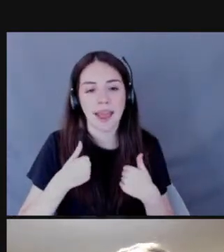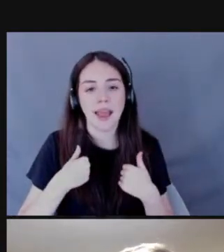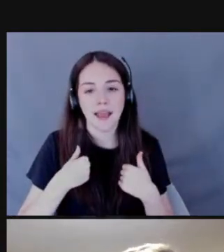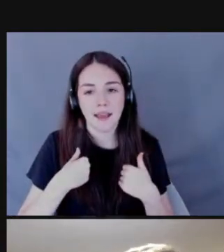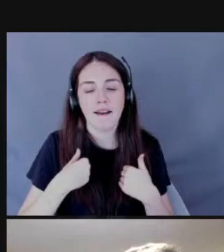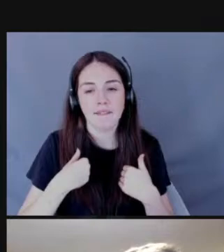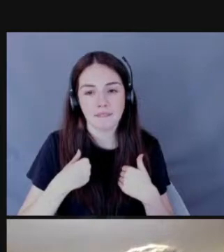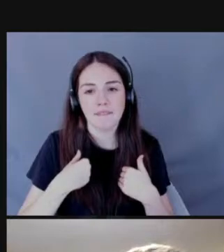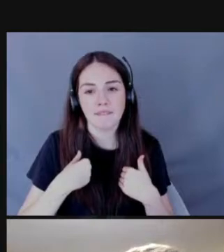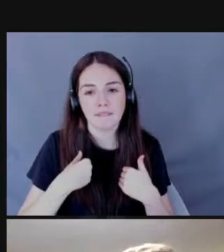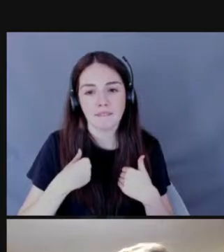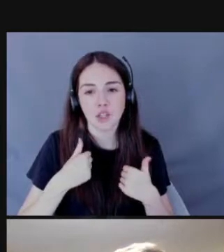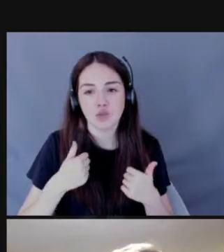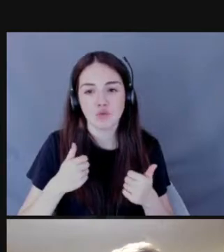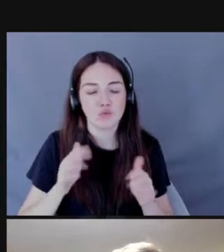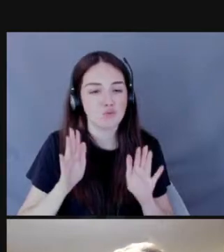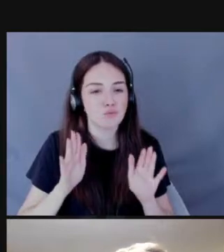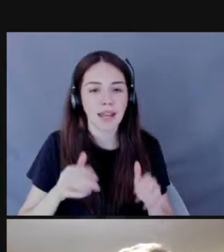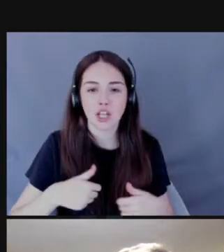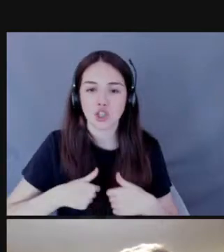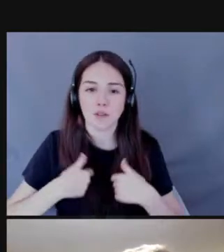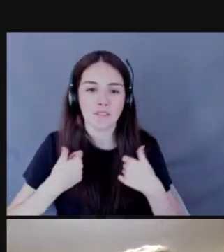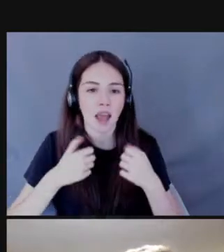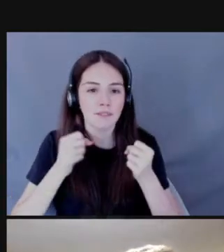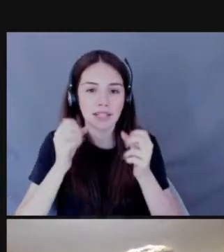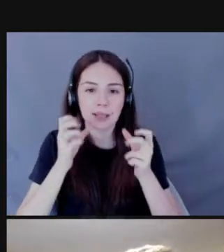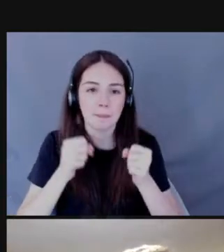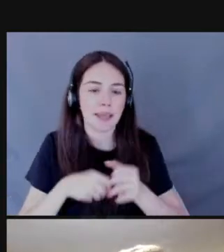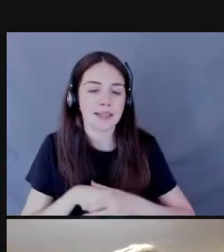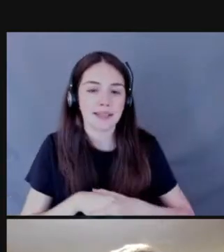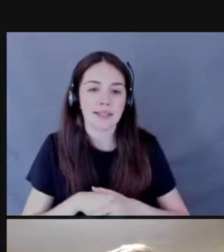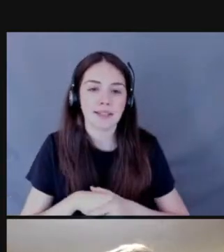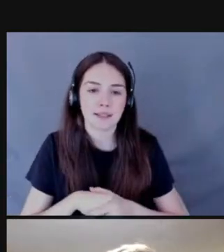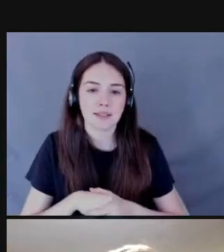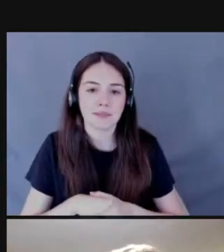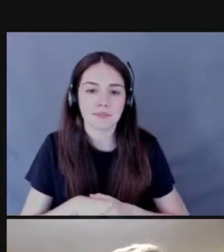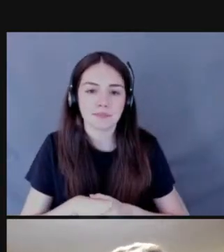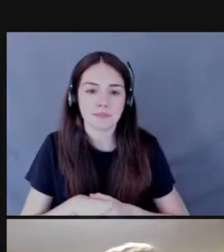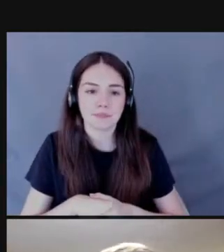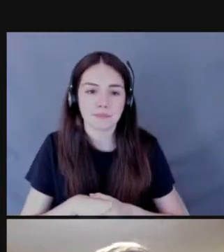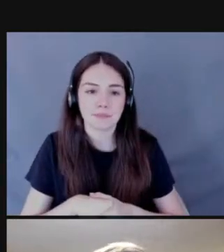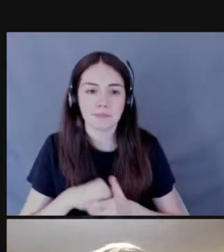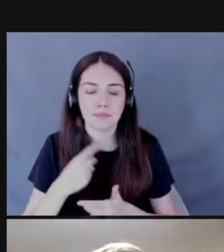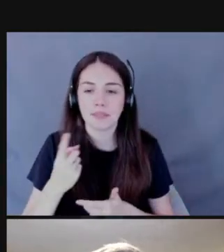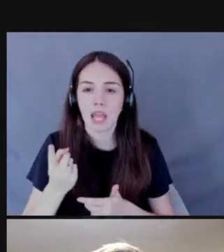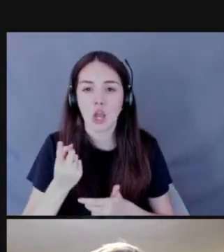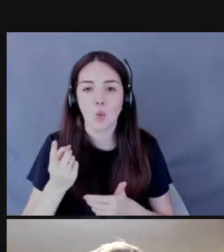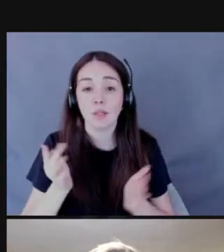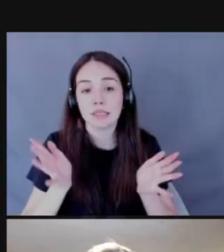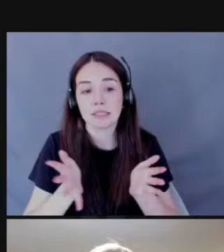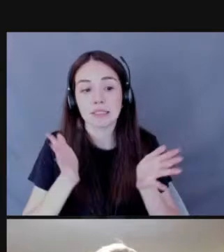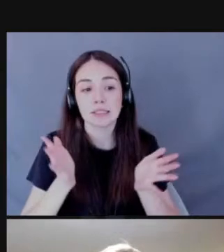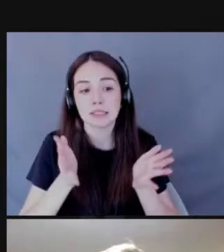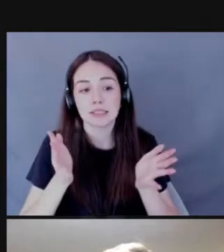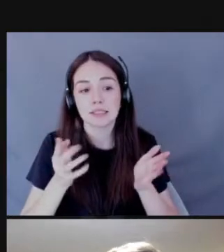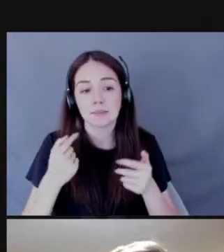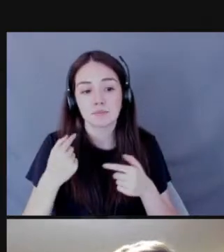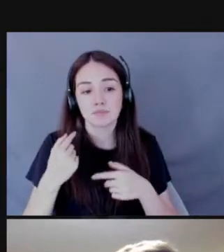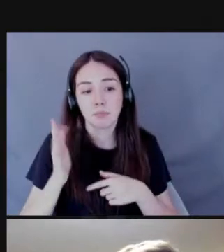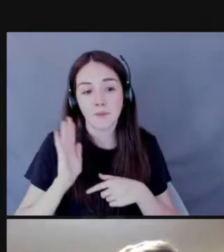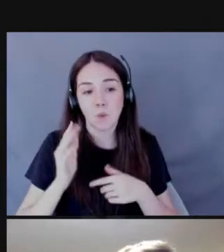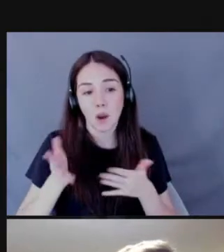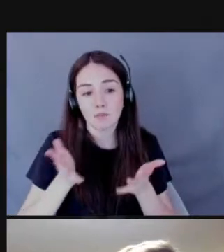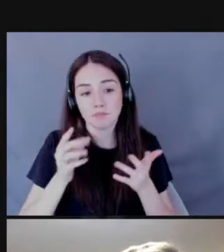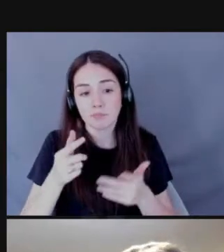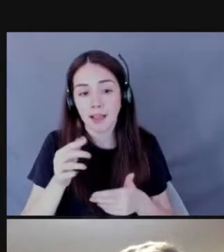that it should have survived. It's really remarkable. I always urged Glenn that he should try and put his